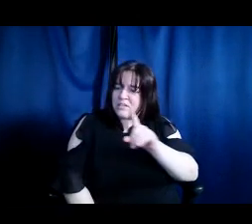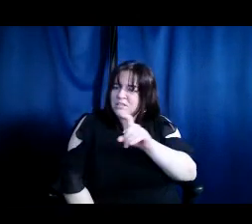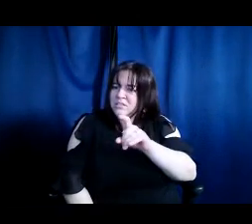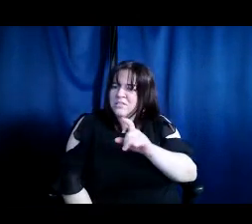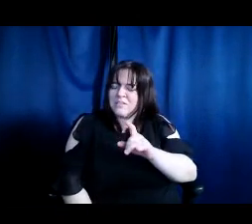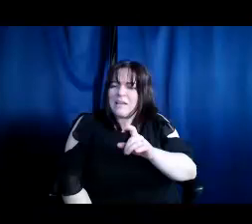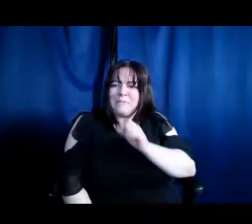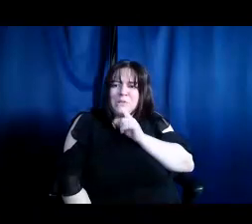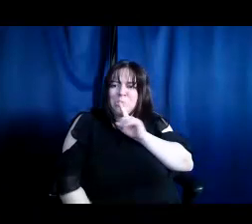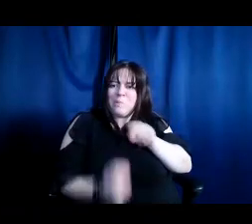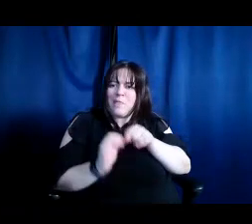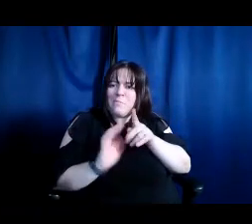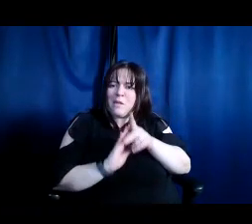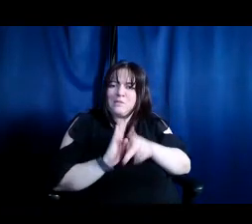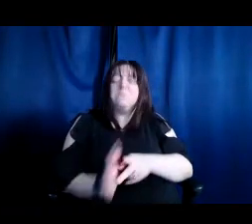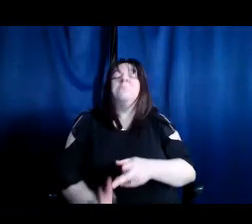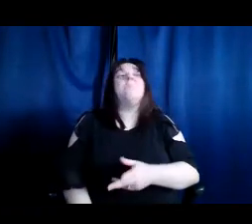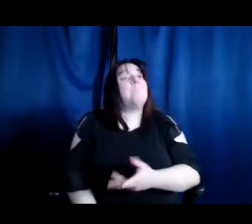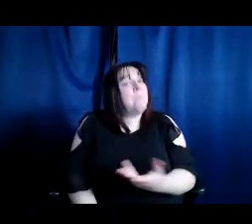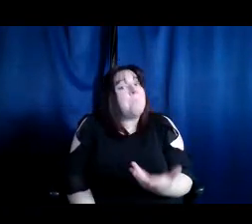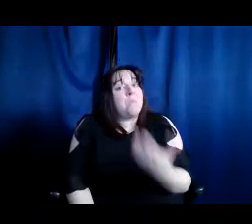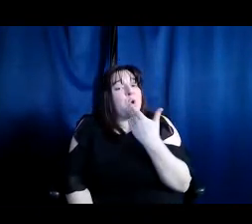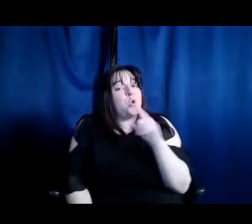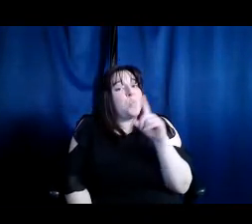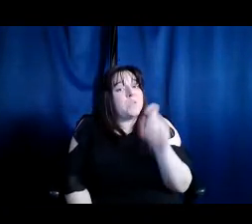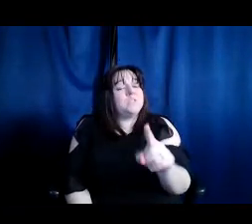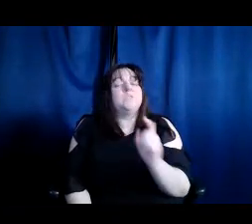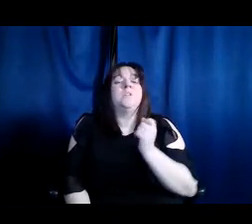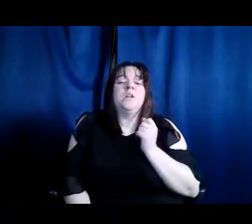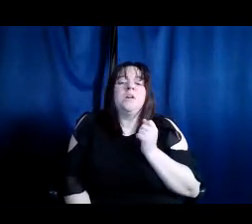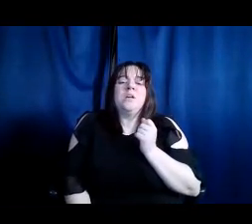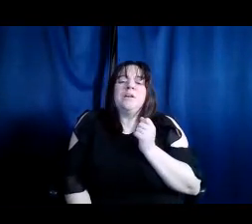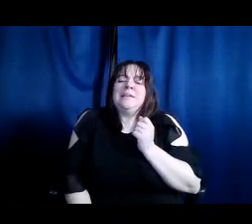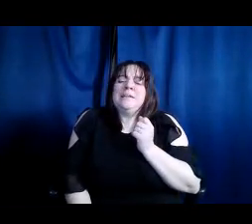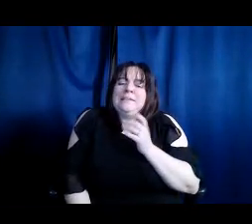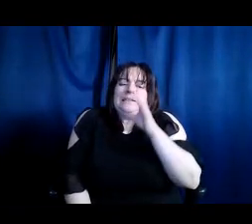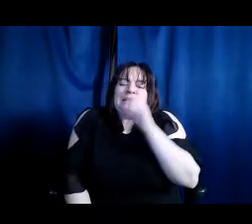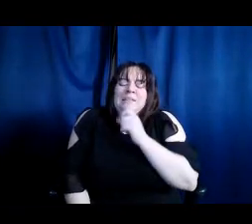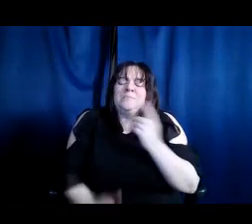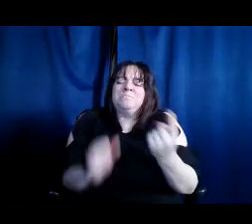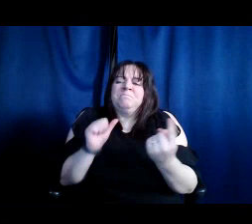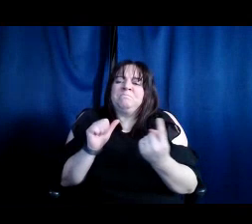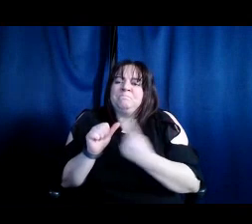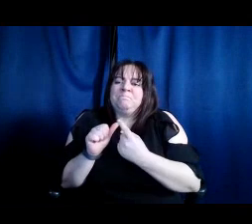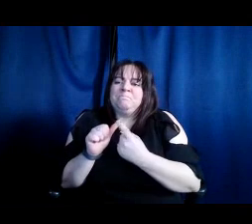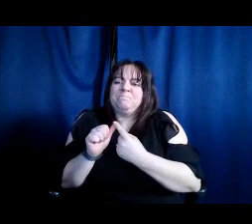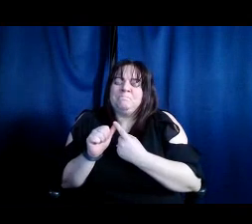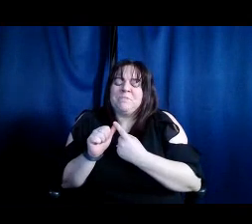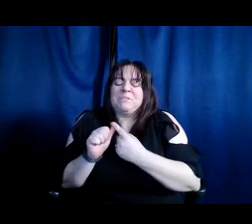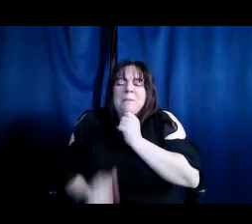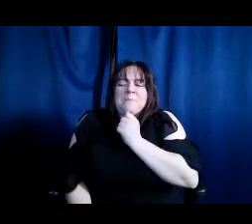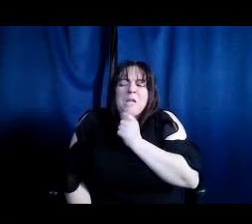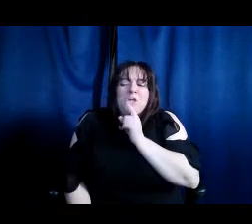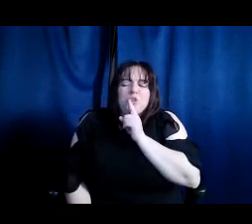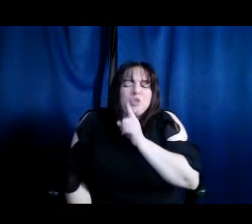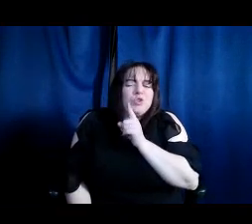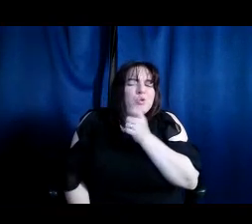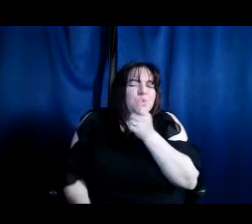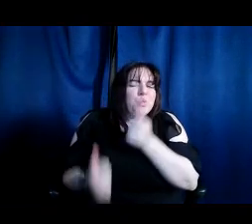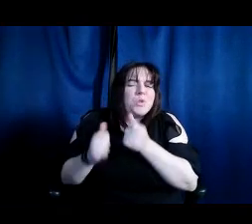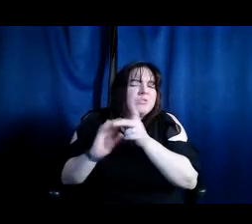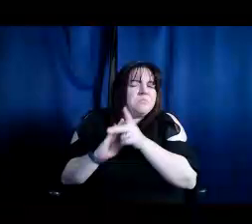Well, another great question. Thank you. I guess I would, first of all, I'm not sure what policy you might be referring